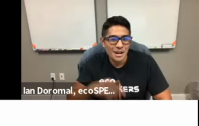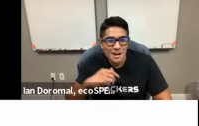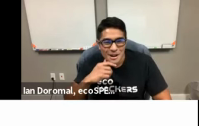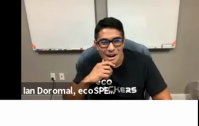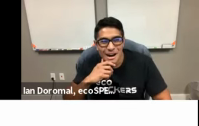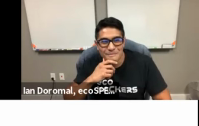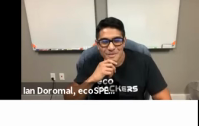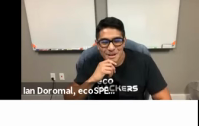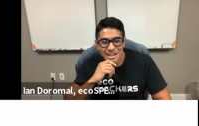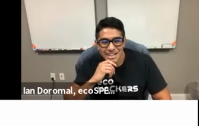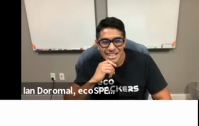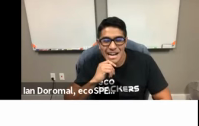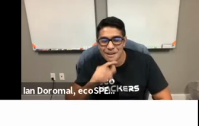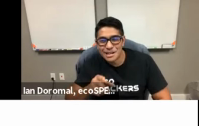show.